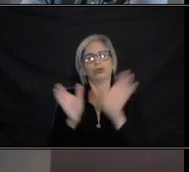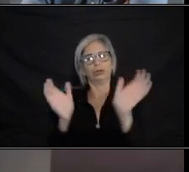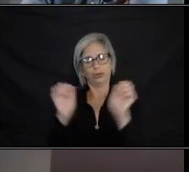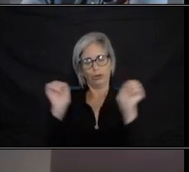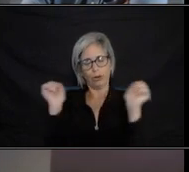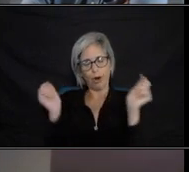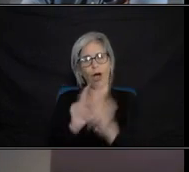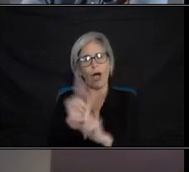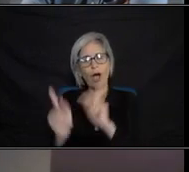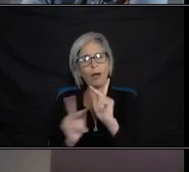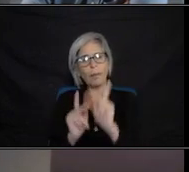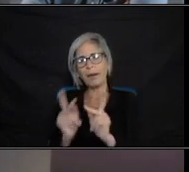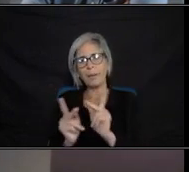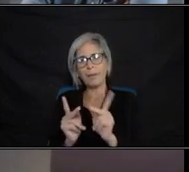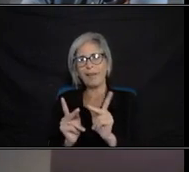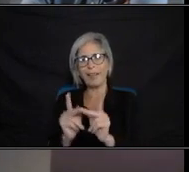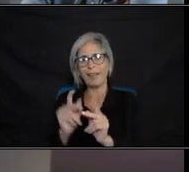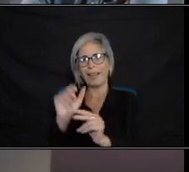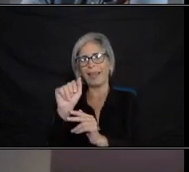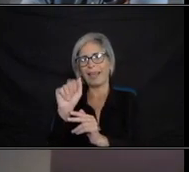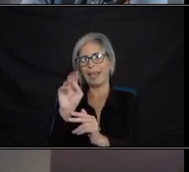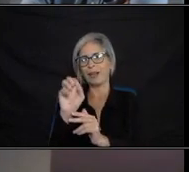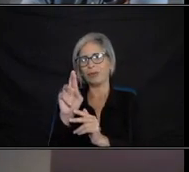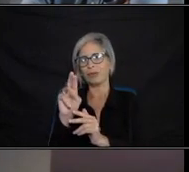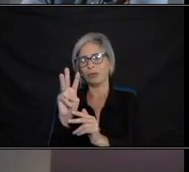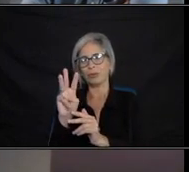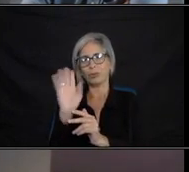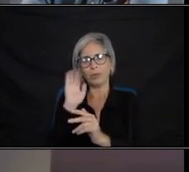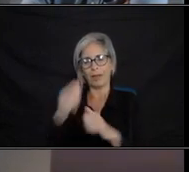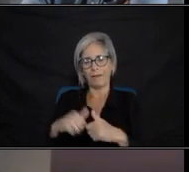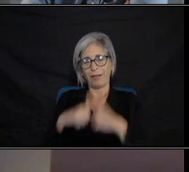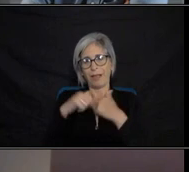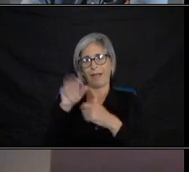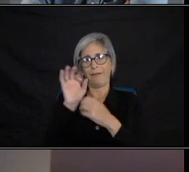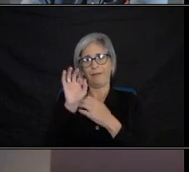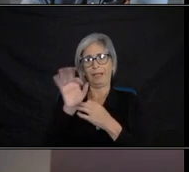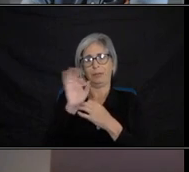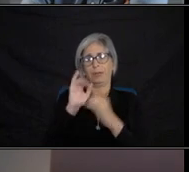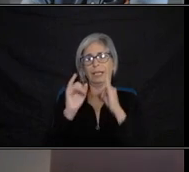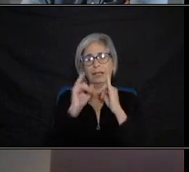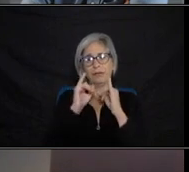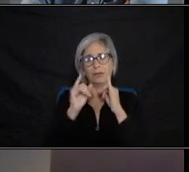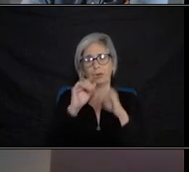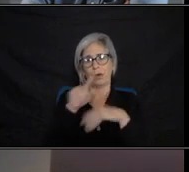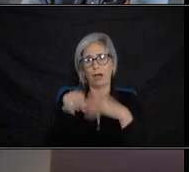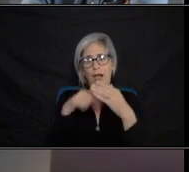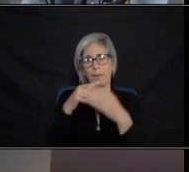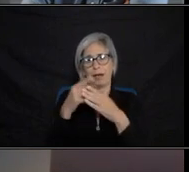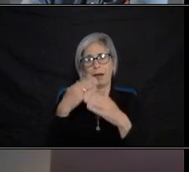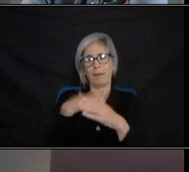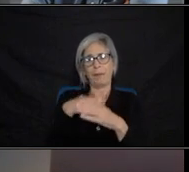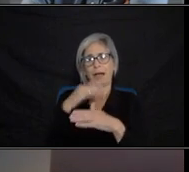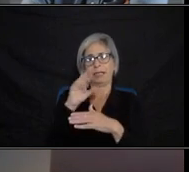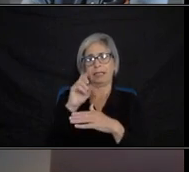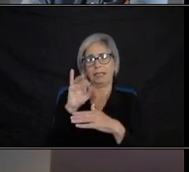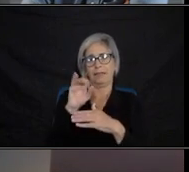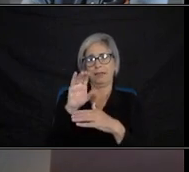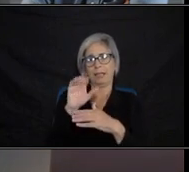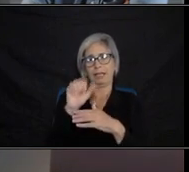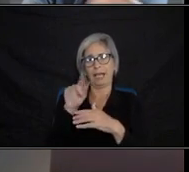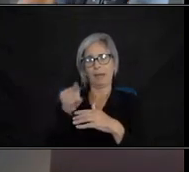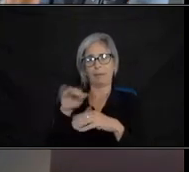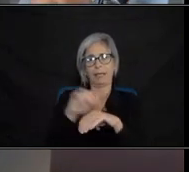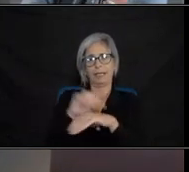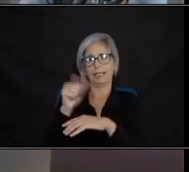to, Andrew is going to have a live Facebook interview about My Civic app on Friday at 10